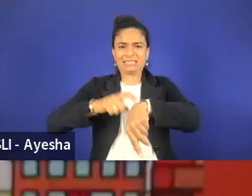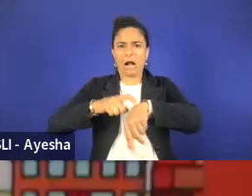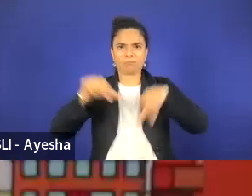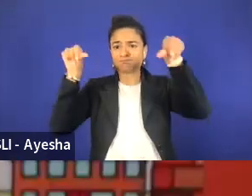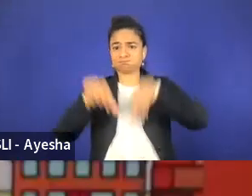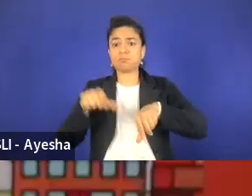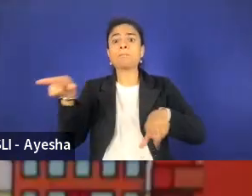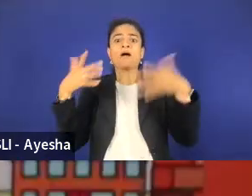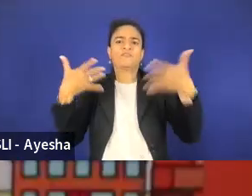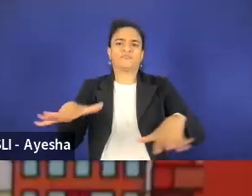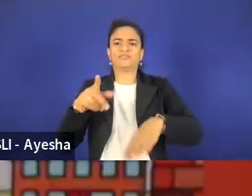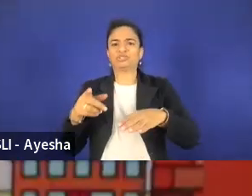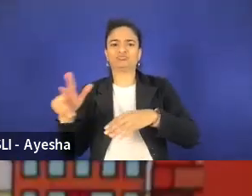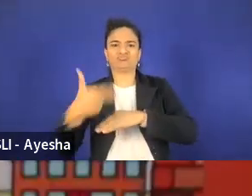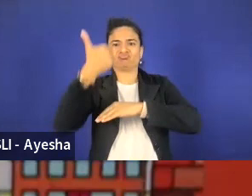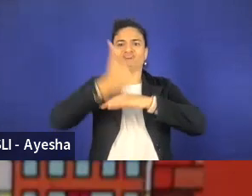Perfect.